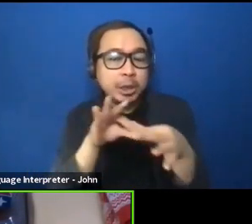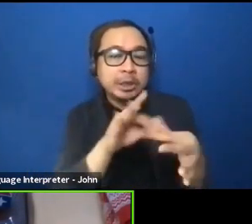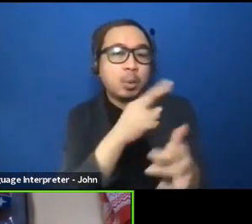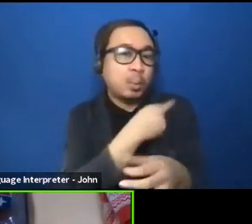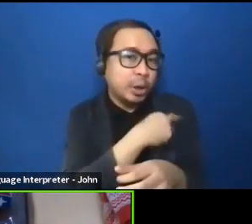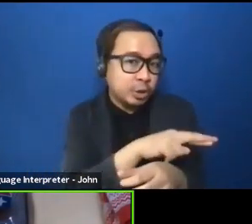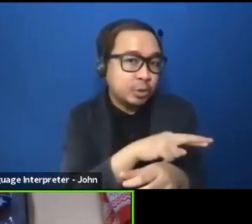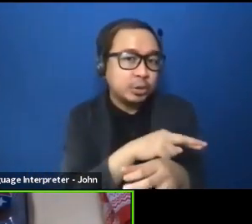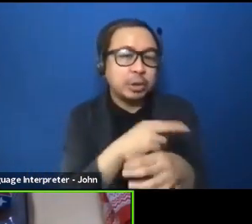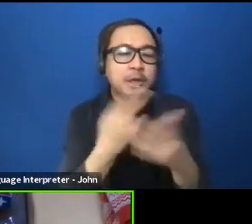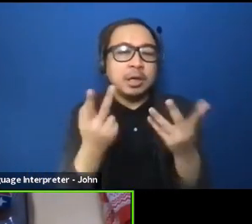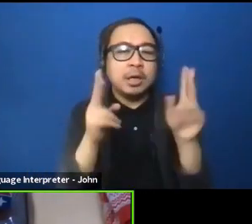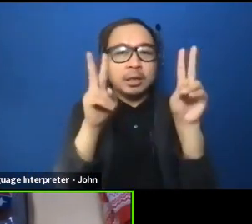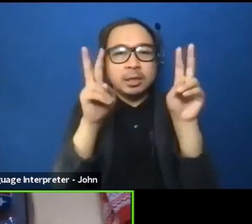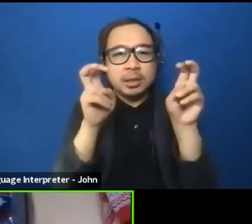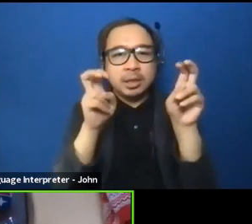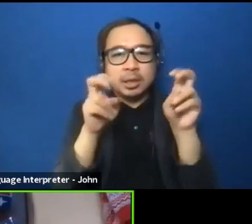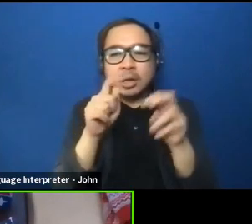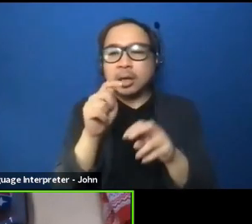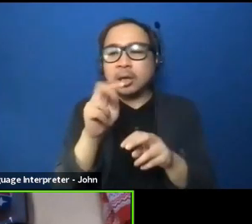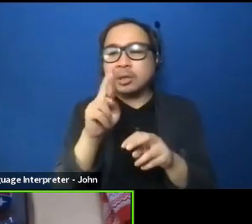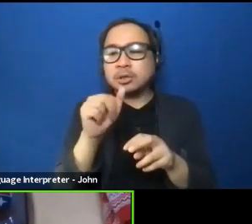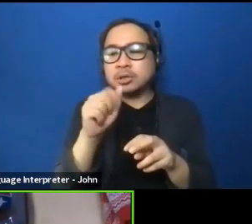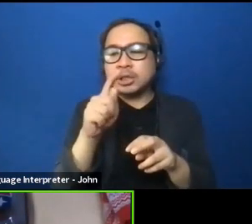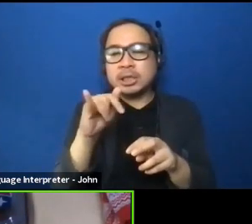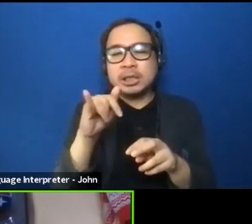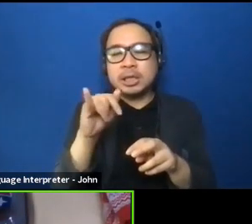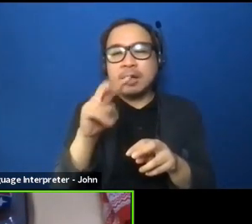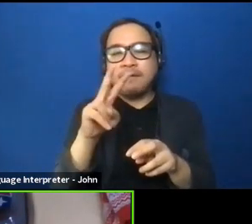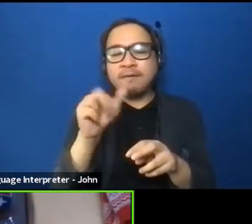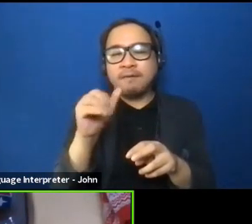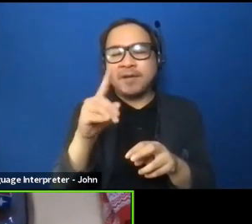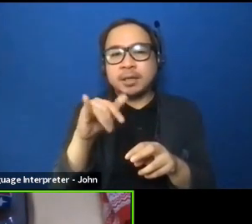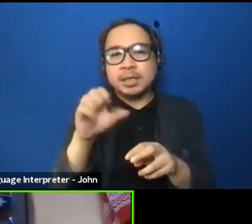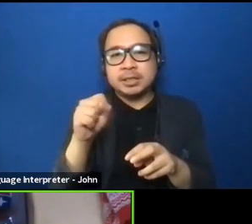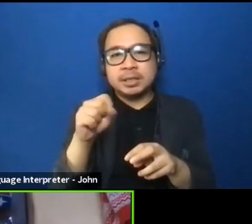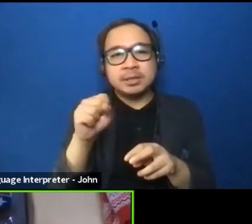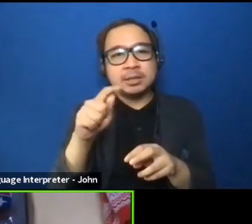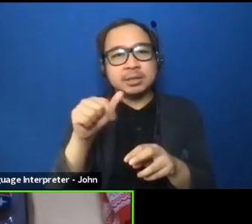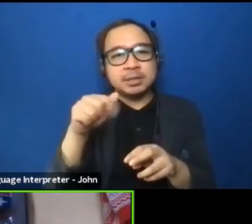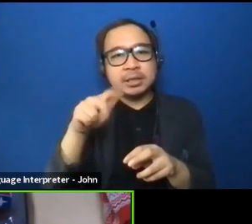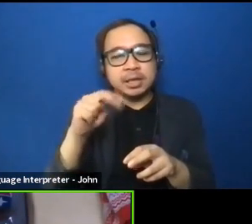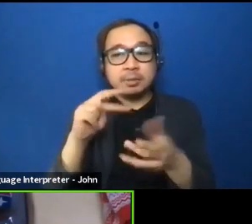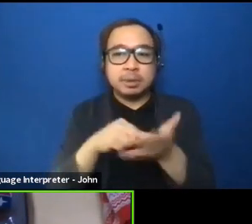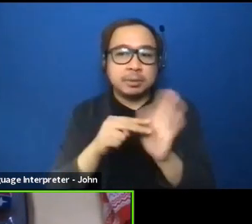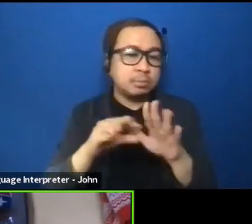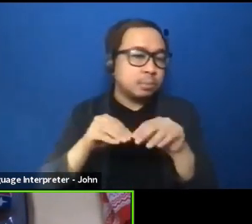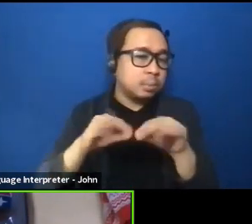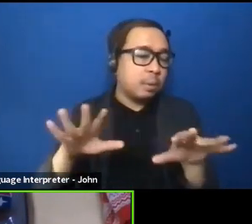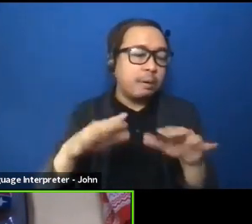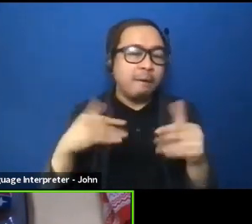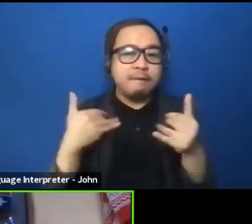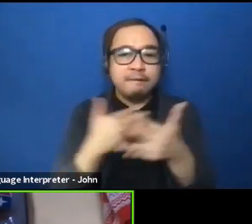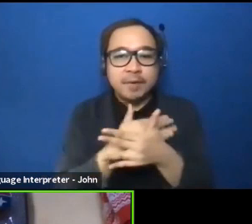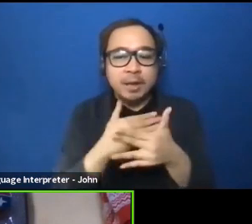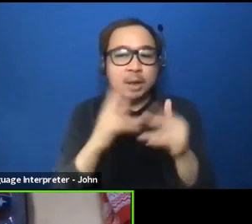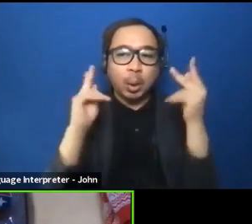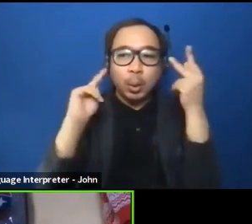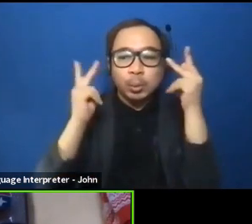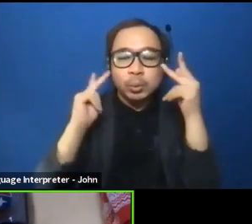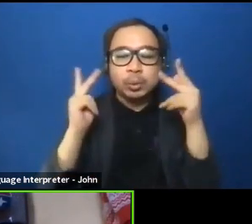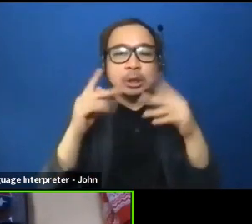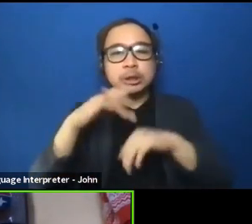a Tritiya Vadi stance that has prompted, encouraged, and propagated rampant fear and transphobia within beyond the third